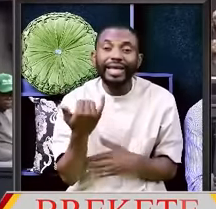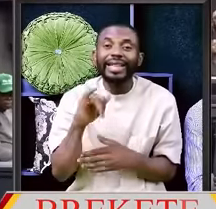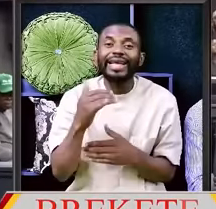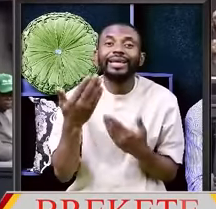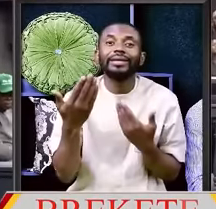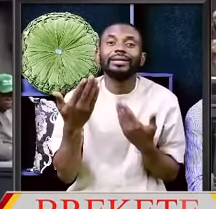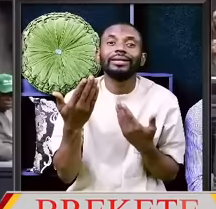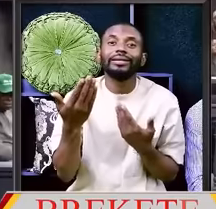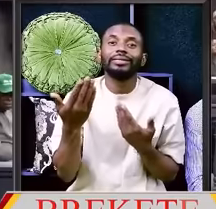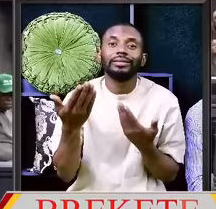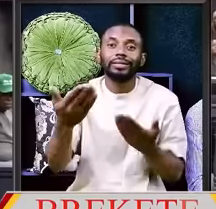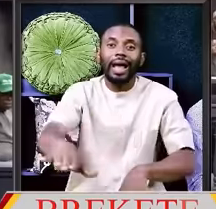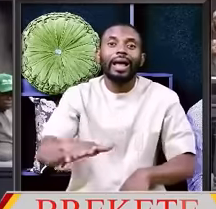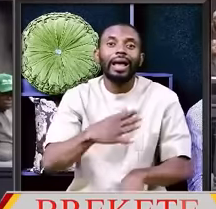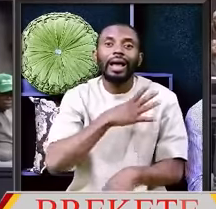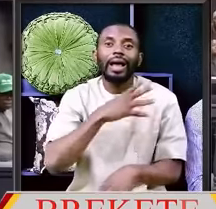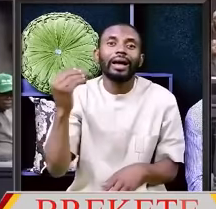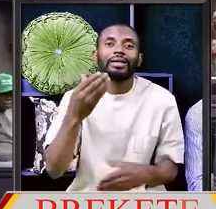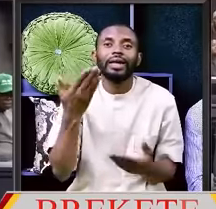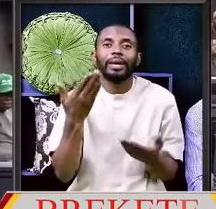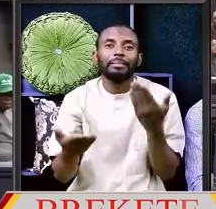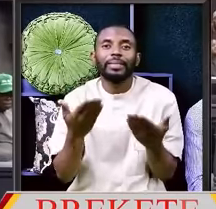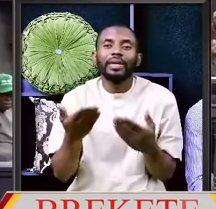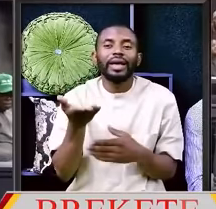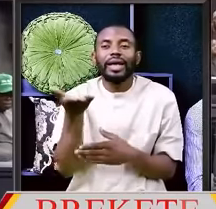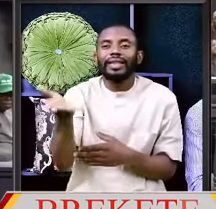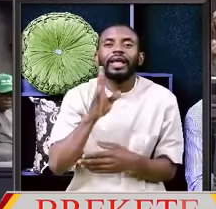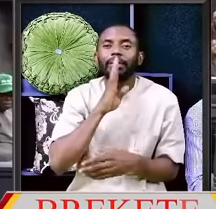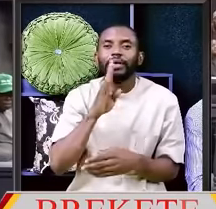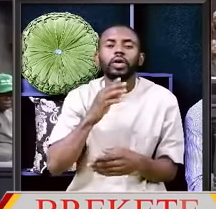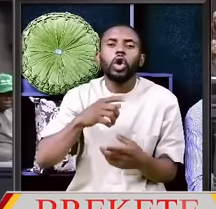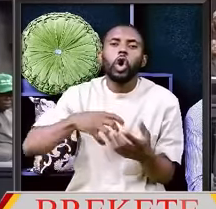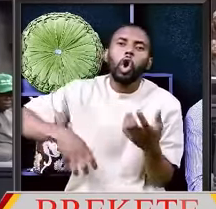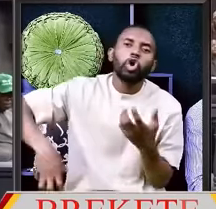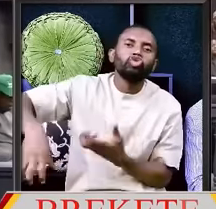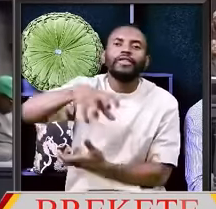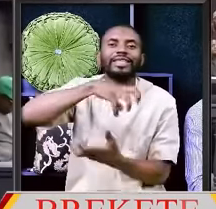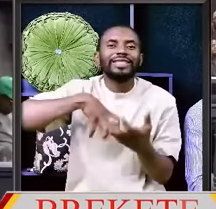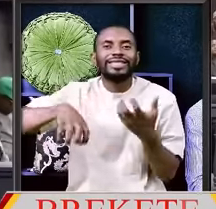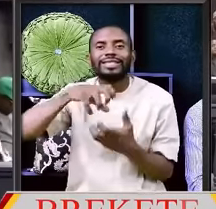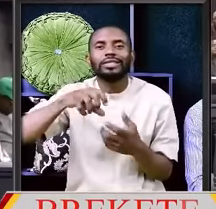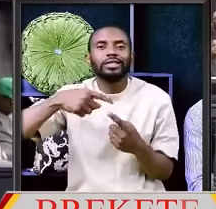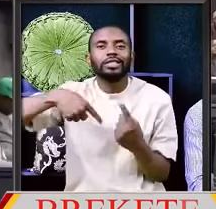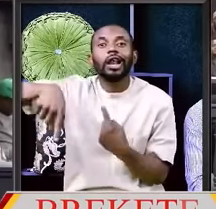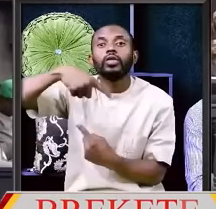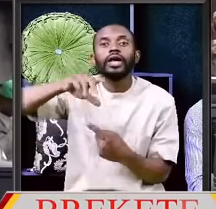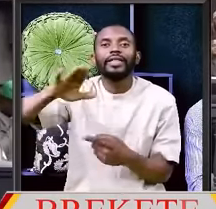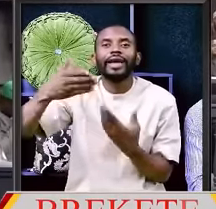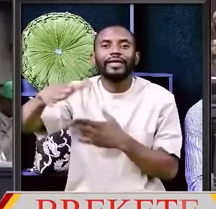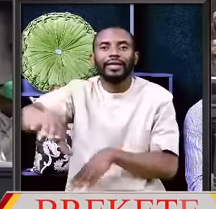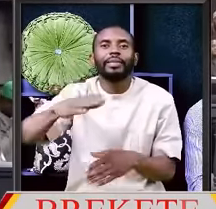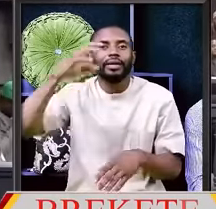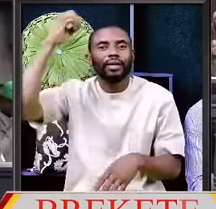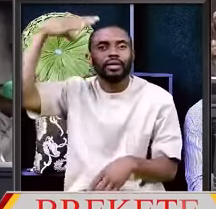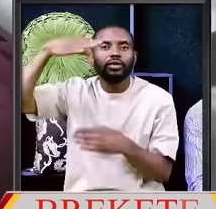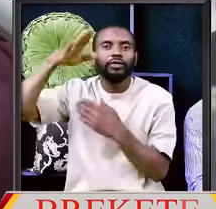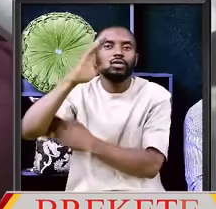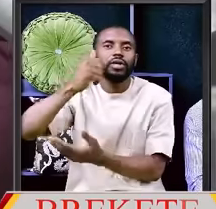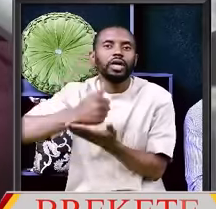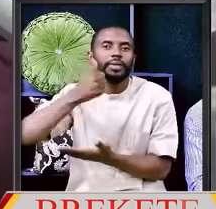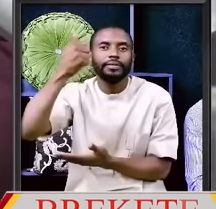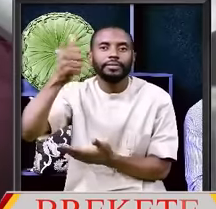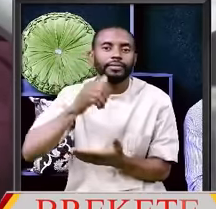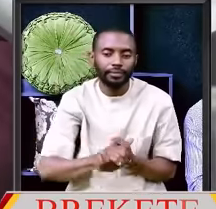May they die, and may there be controversy surrounding their death like this by the grace of God. Thank you very much, man.